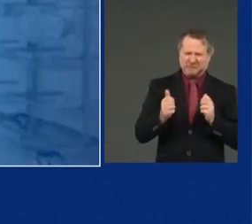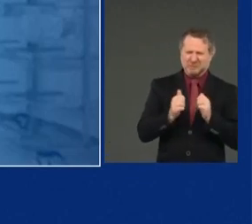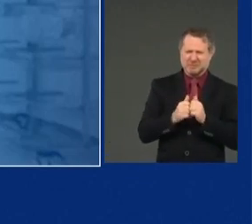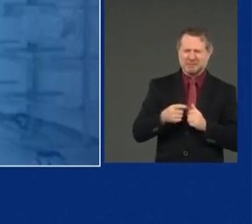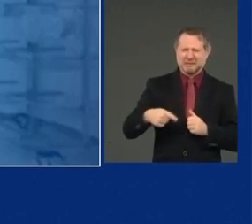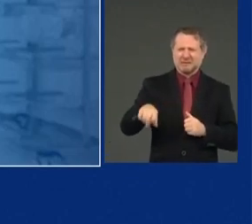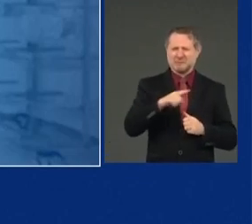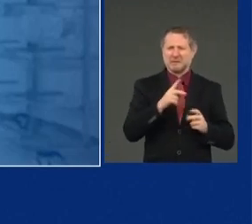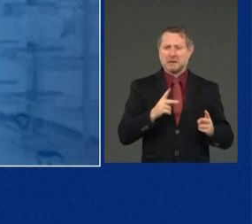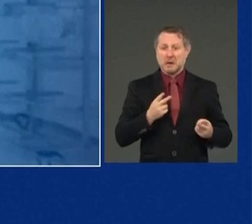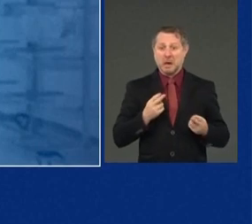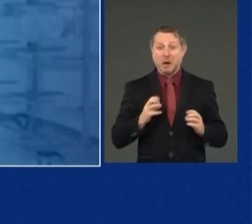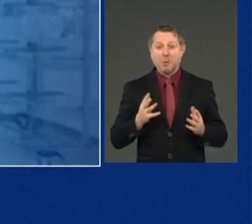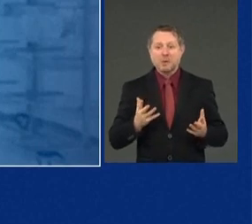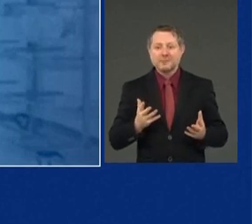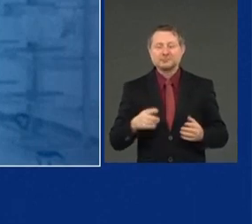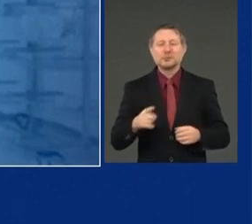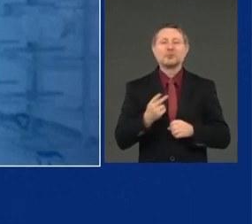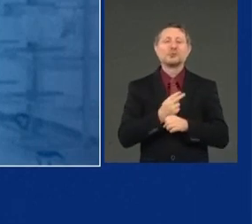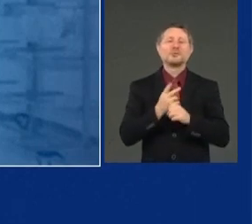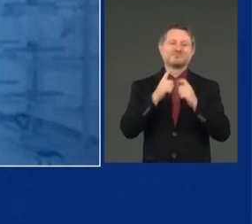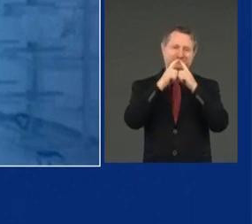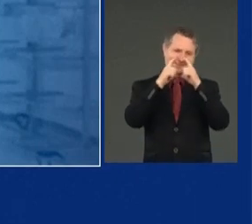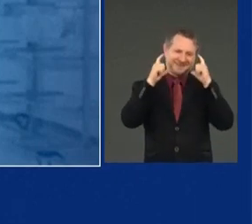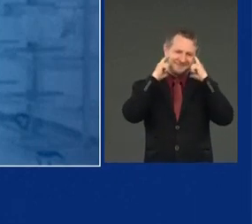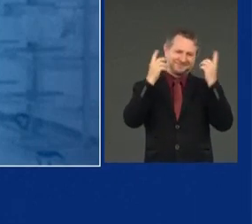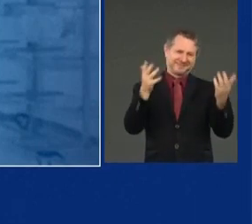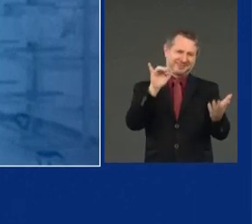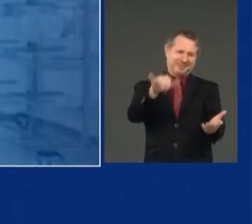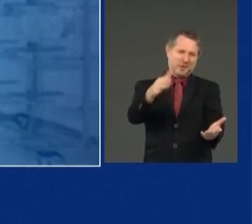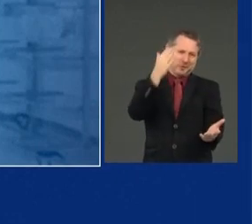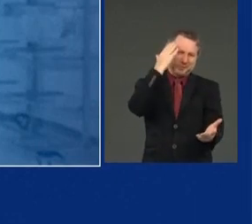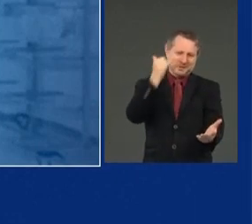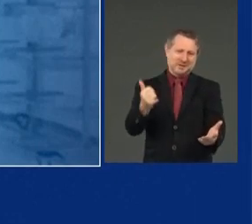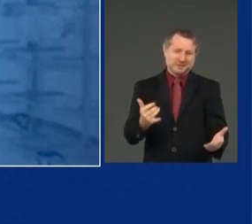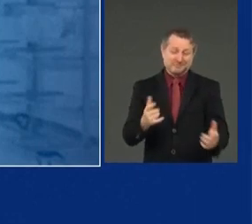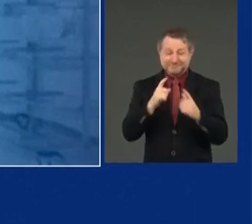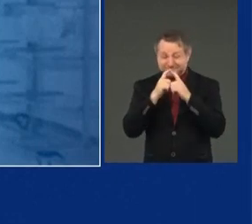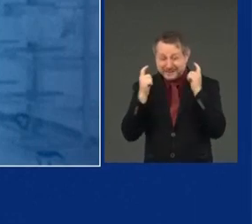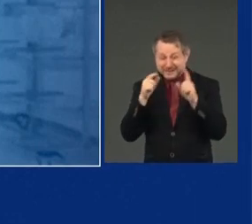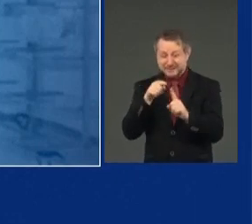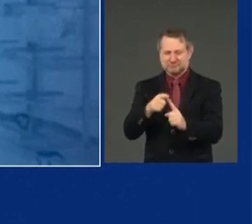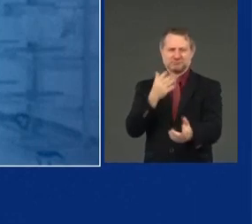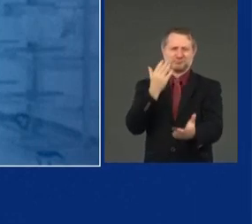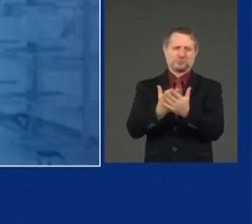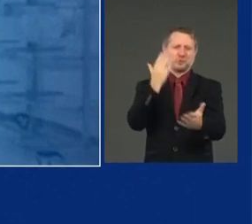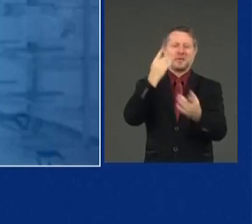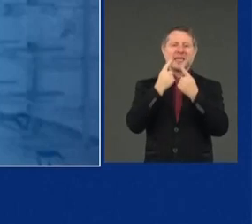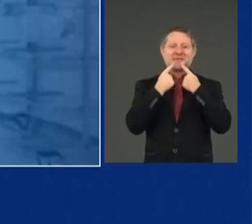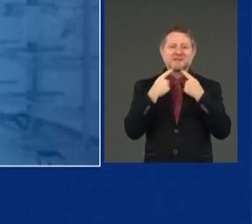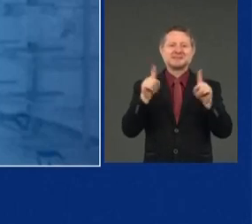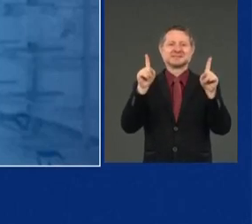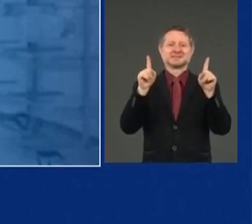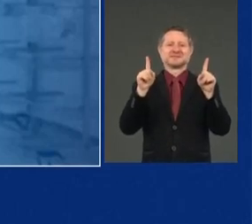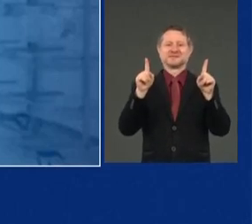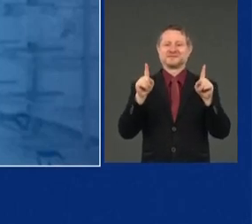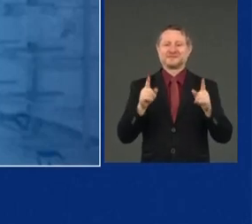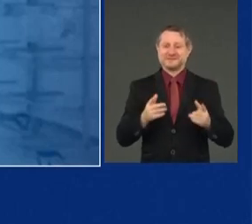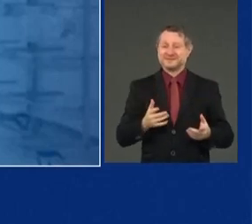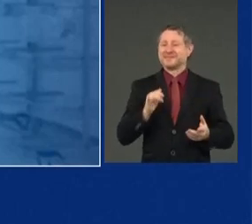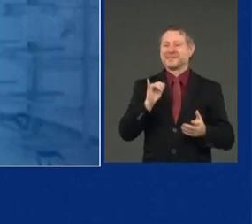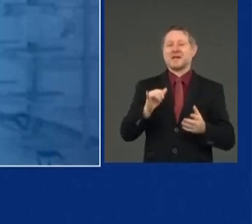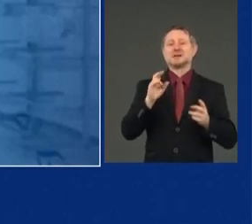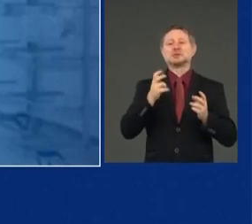the mask. The mask works. Those surgical